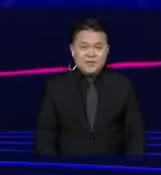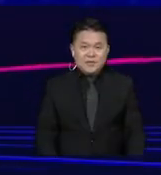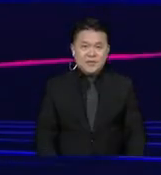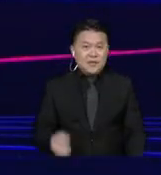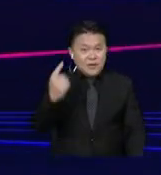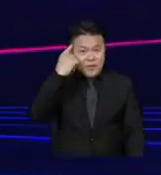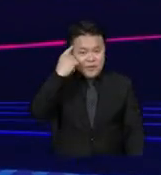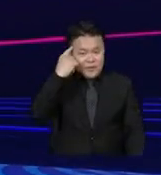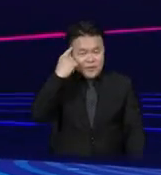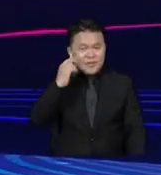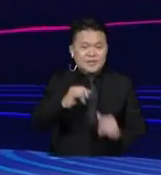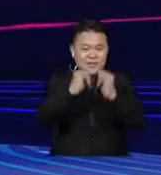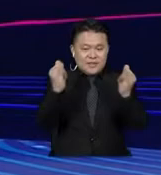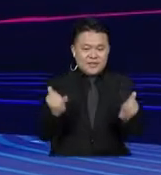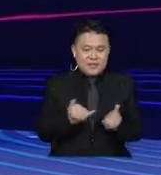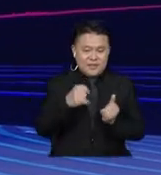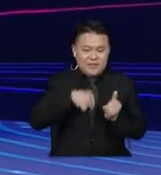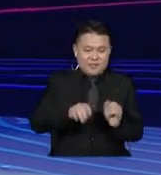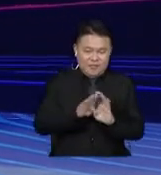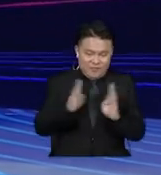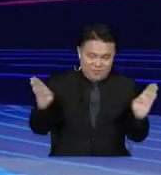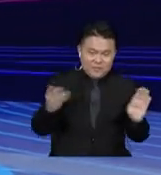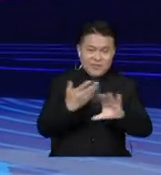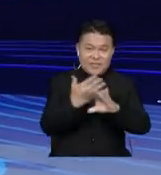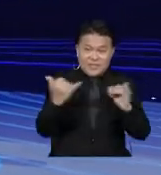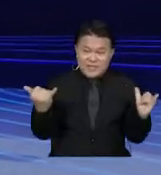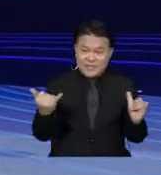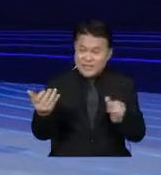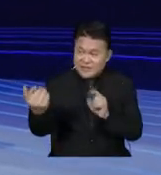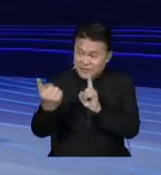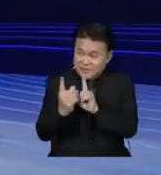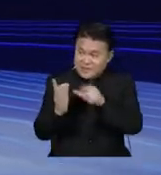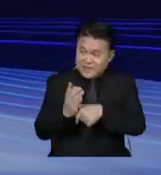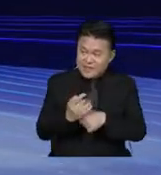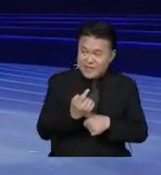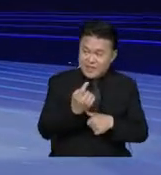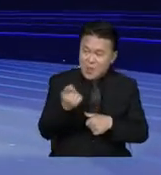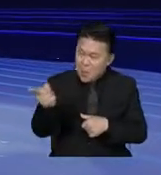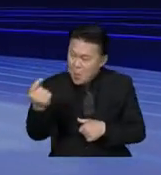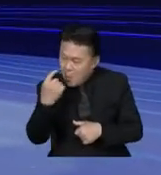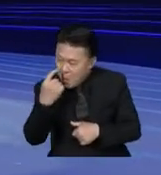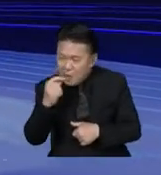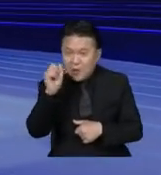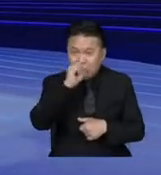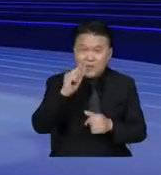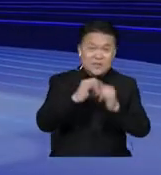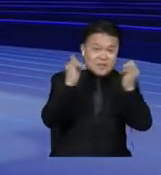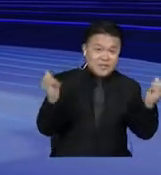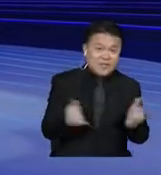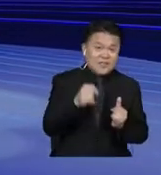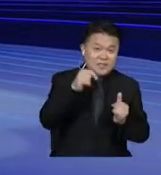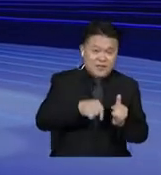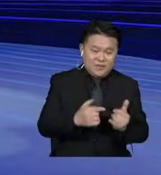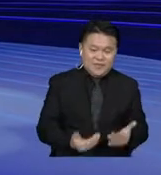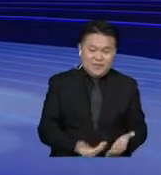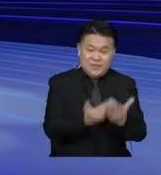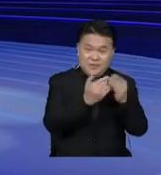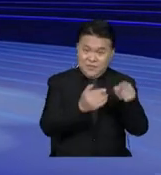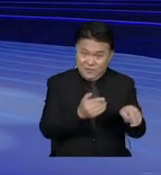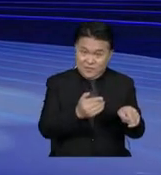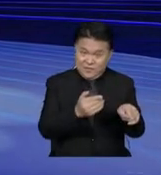about learning about others that are different or you know, maybe unusual for